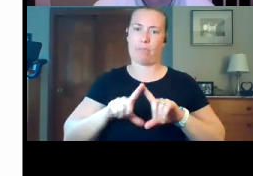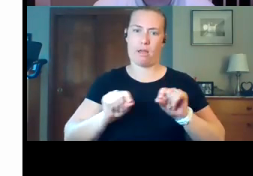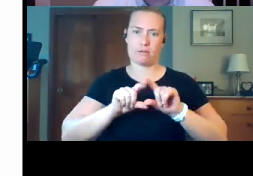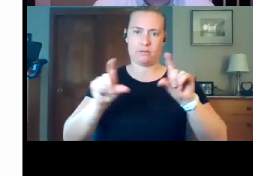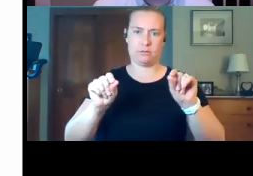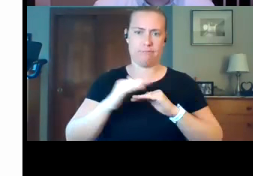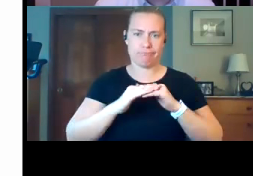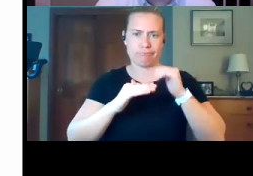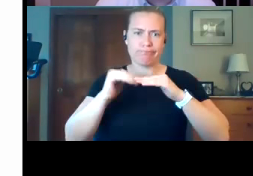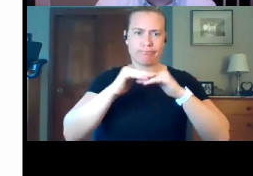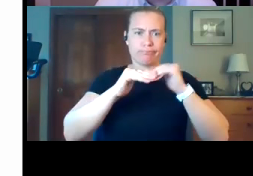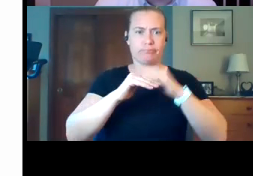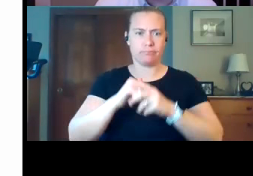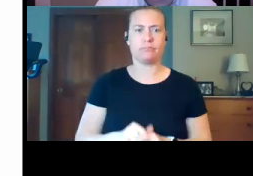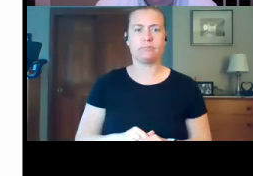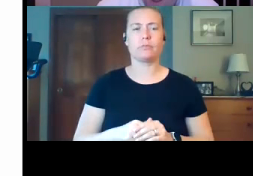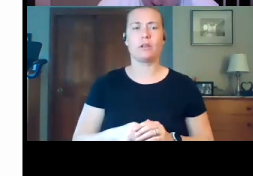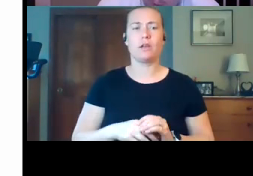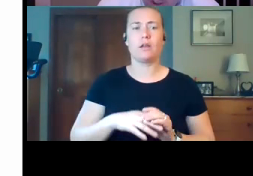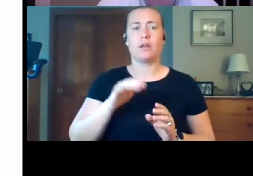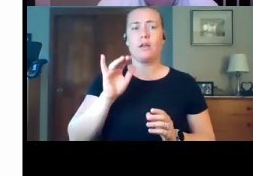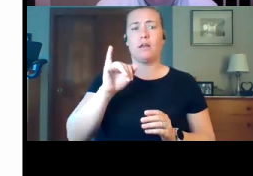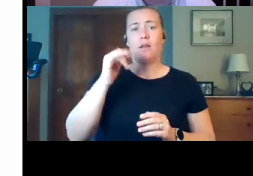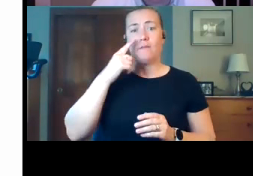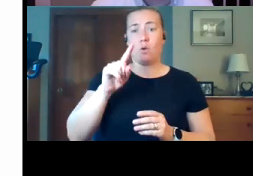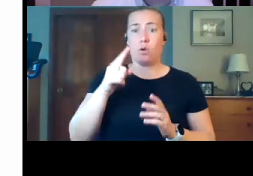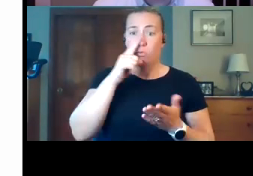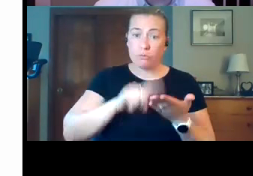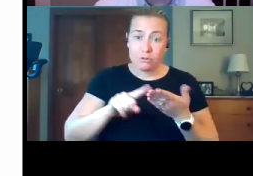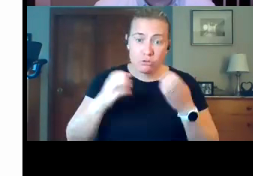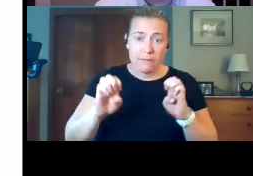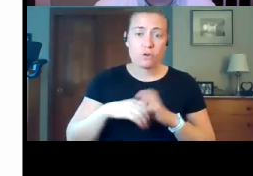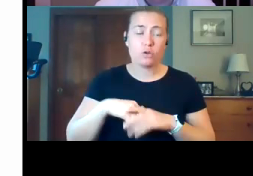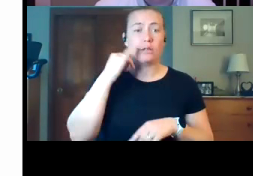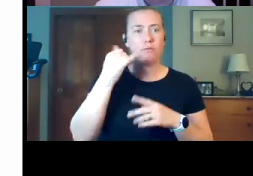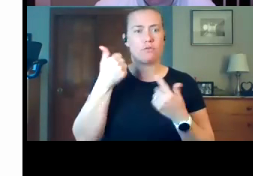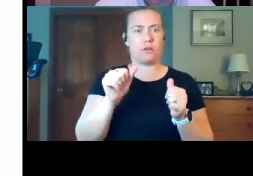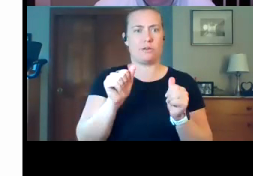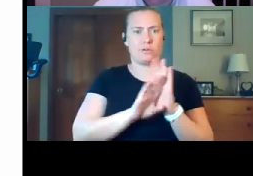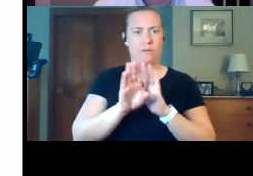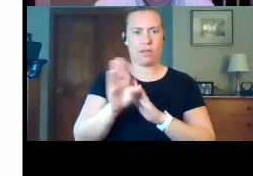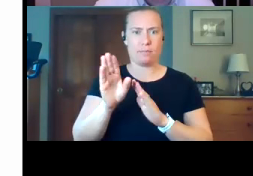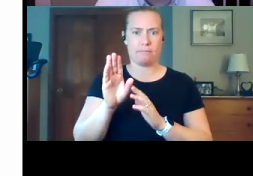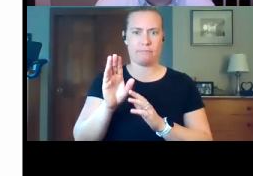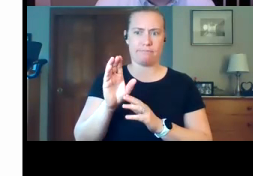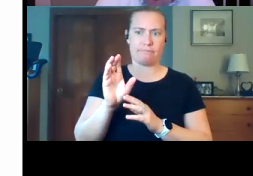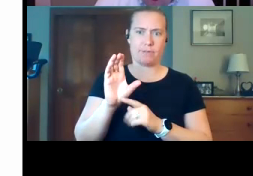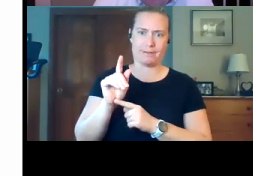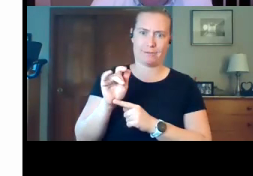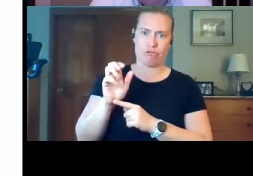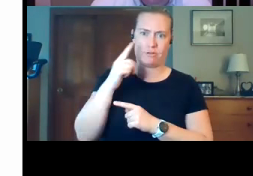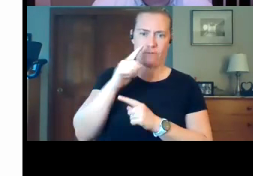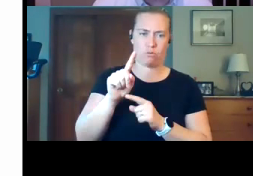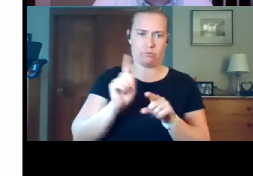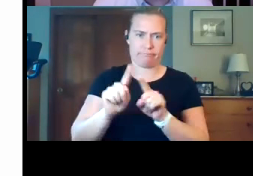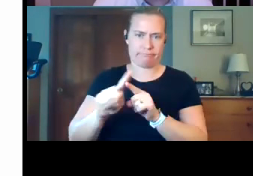research efforts, for instance, if you're developing conditions for comparative effectiveness trials within implementation science, or whether you're an